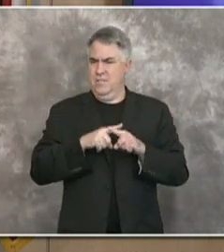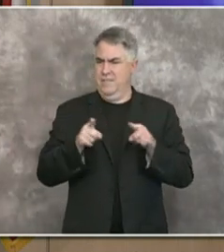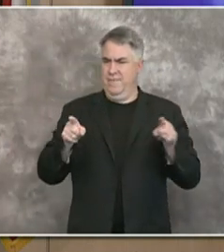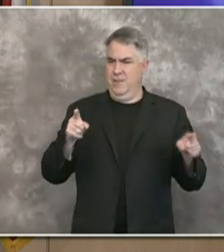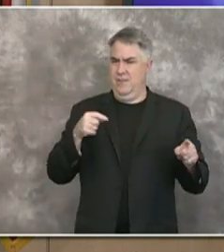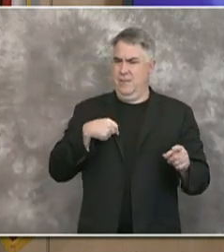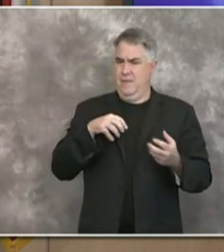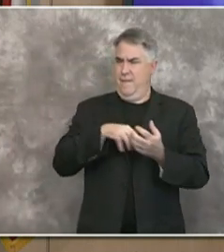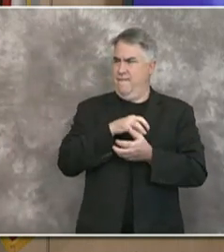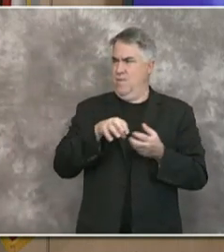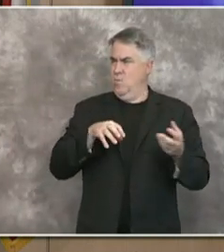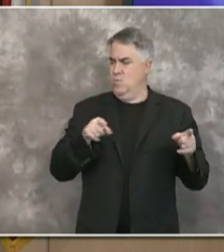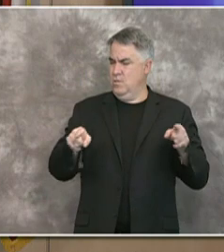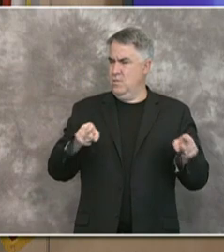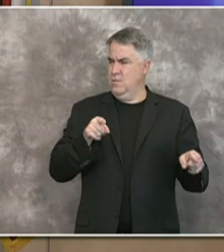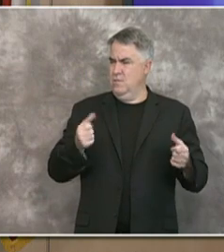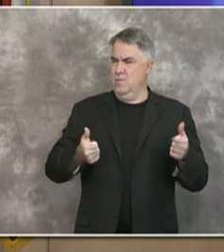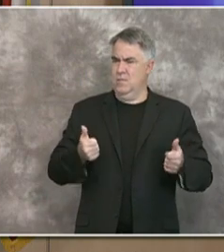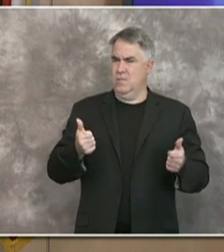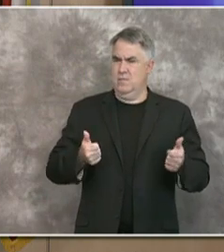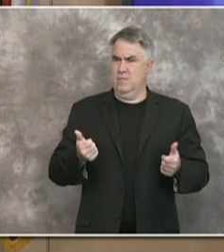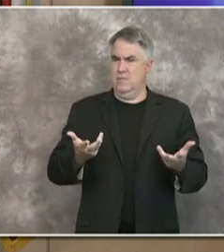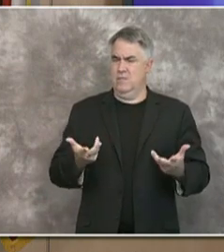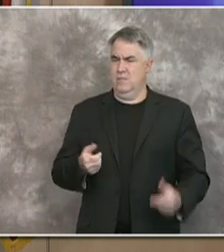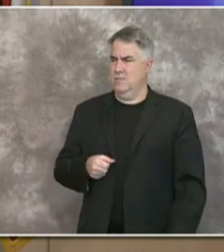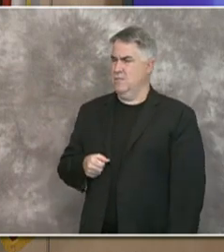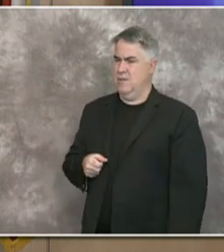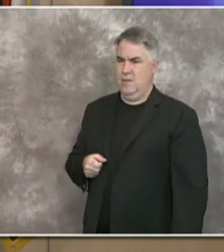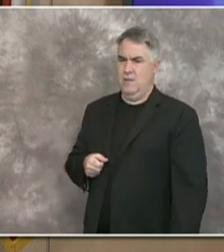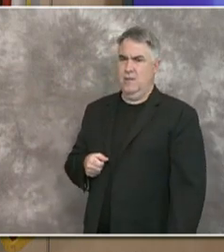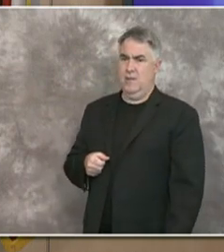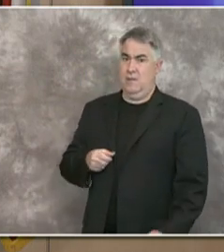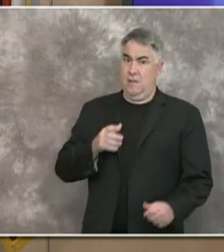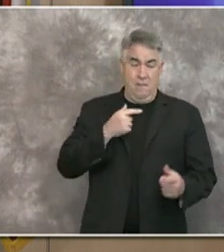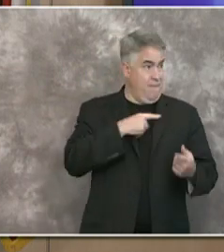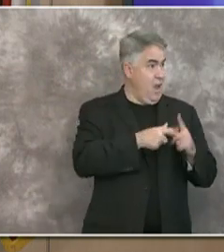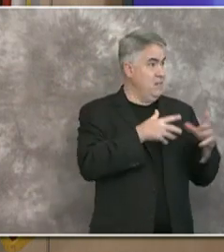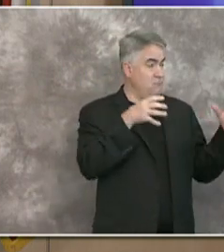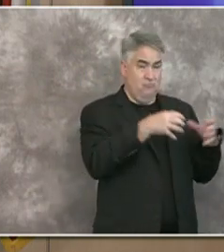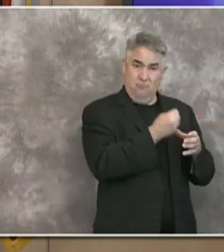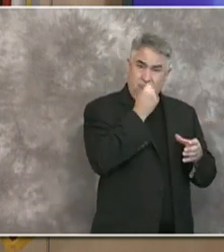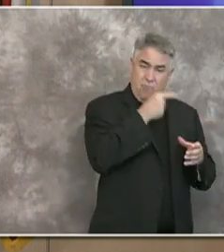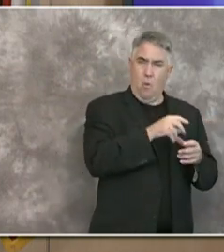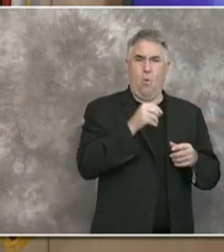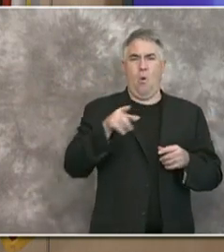those who perhaps choose to eat with people that they don't live with? Okay, Dr. Wooten will respond.